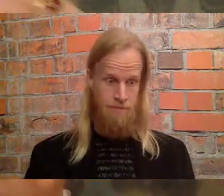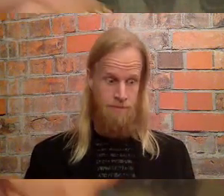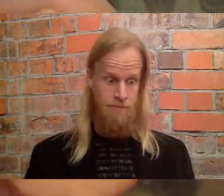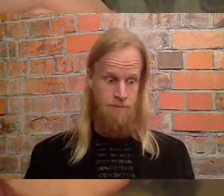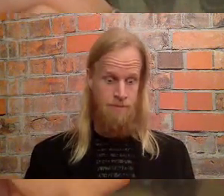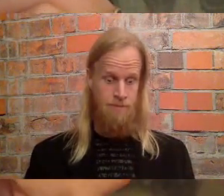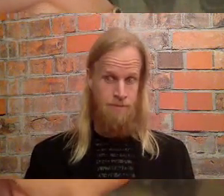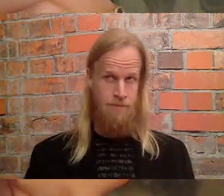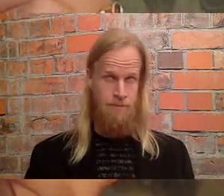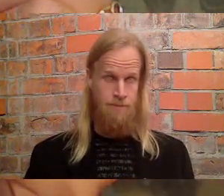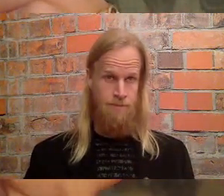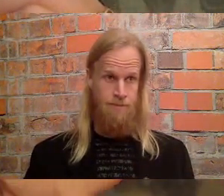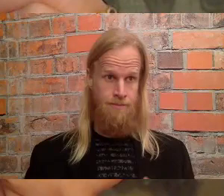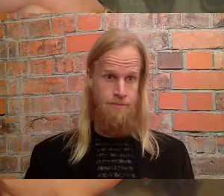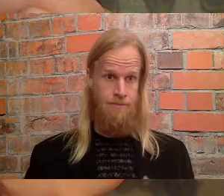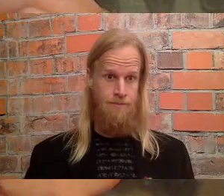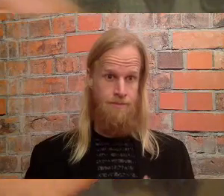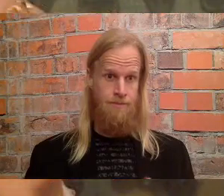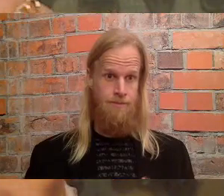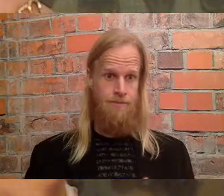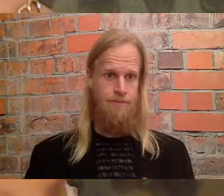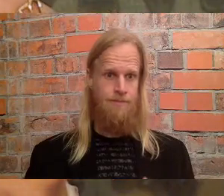I'm relaxed.